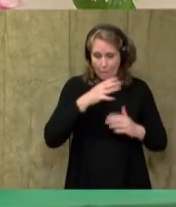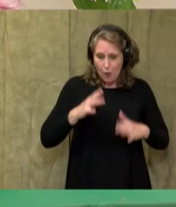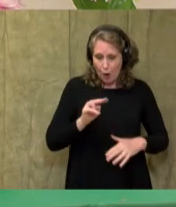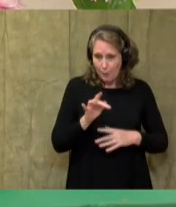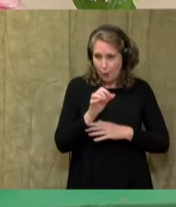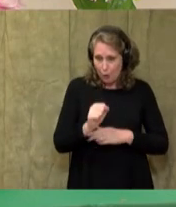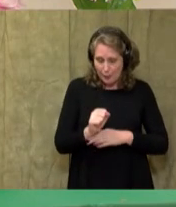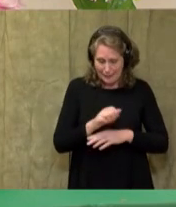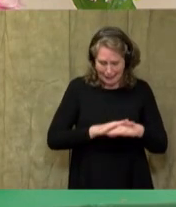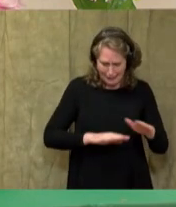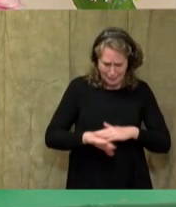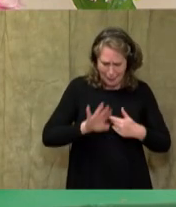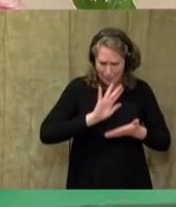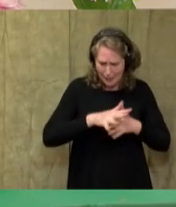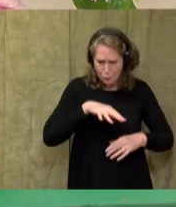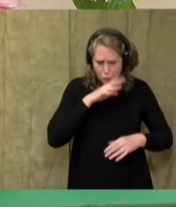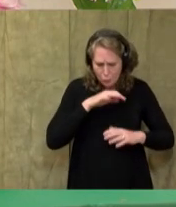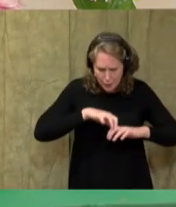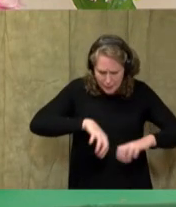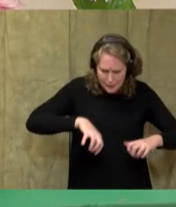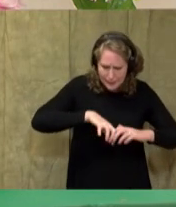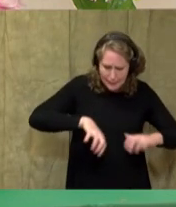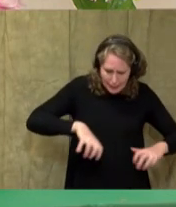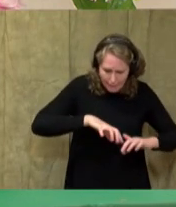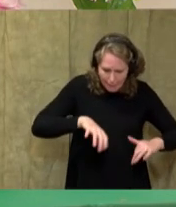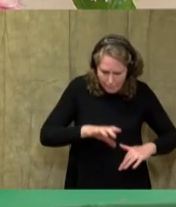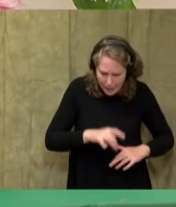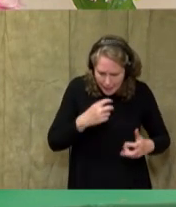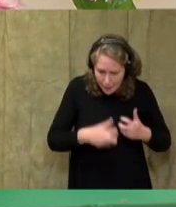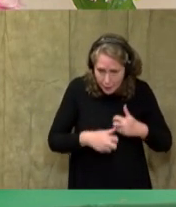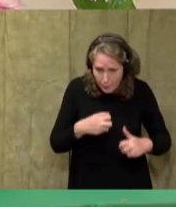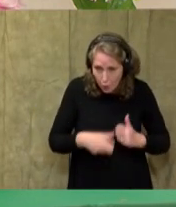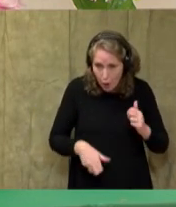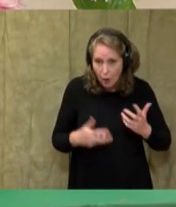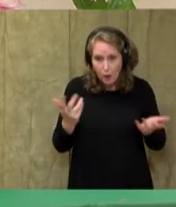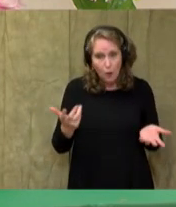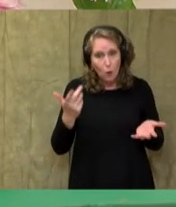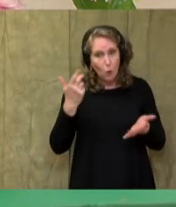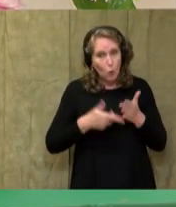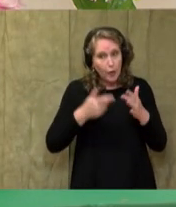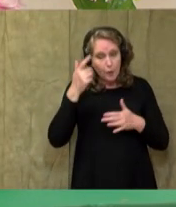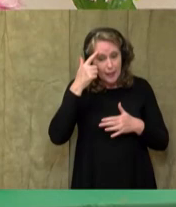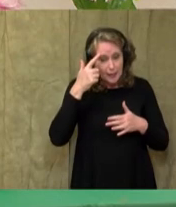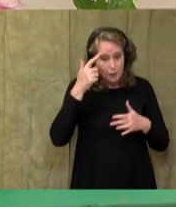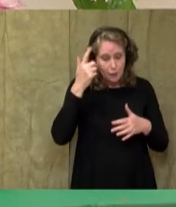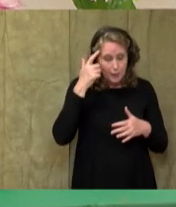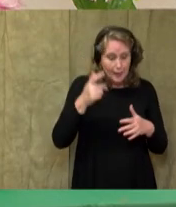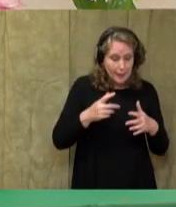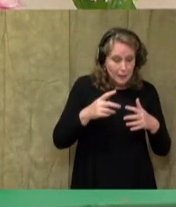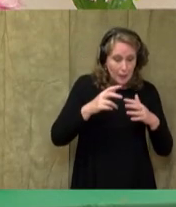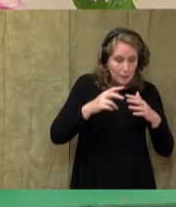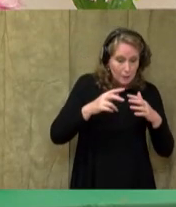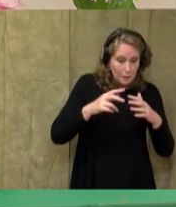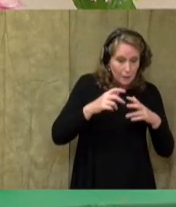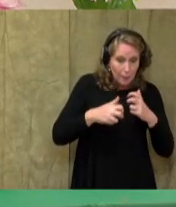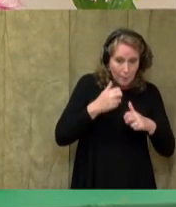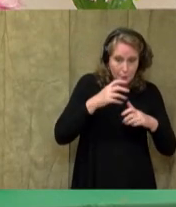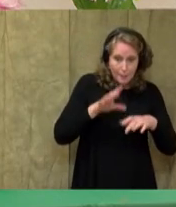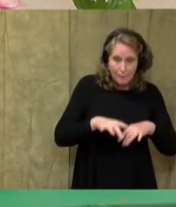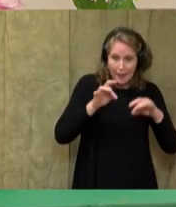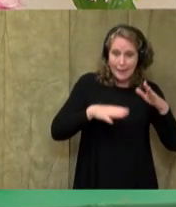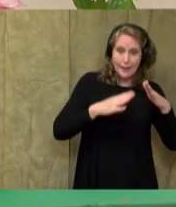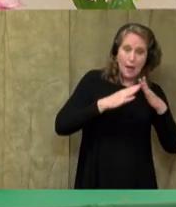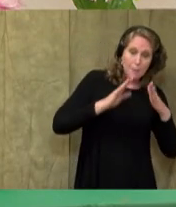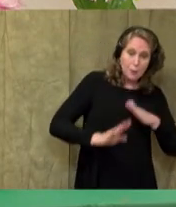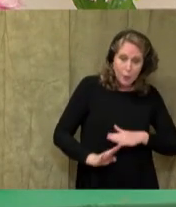her hands dirty, digging around for the problem. Do you think it's gonna be in the tops or the bottoms of my soil